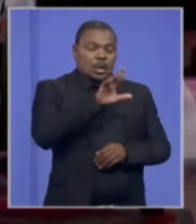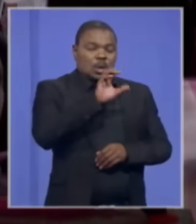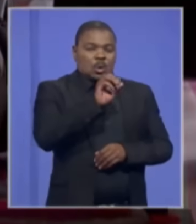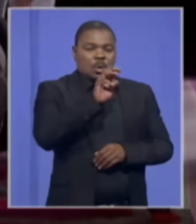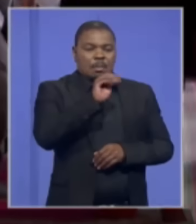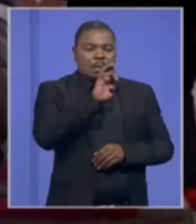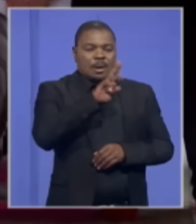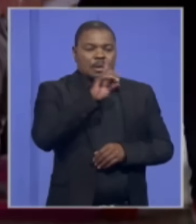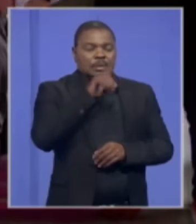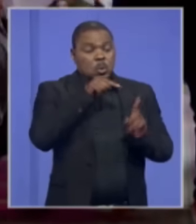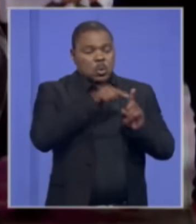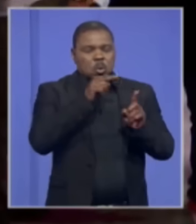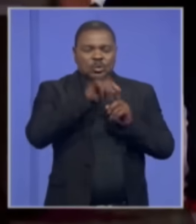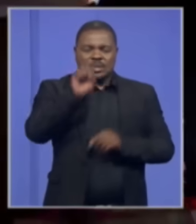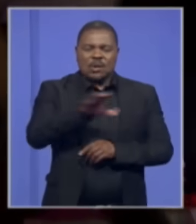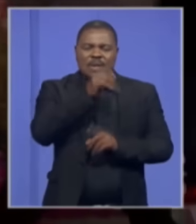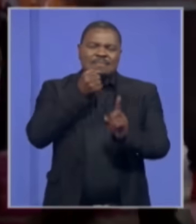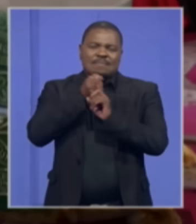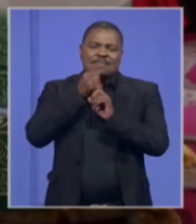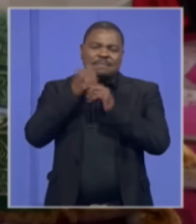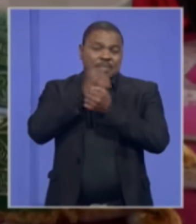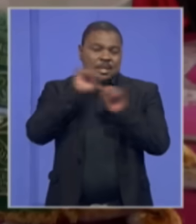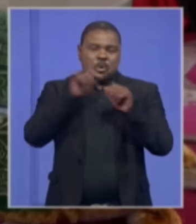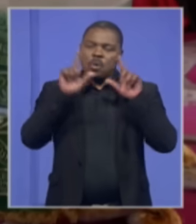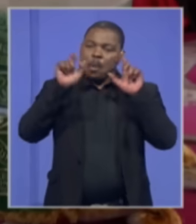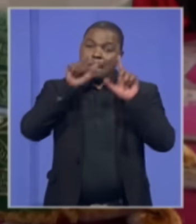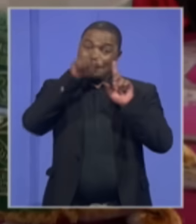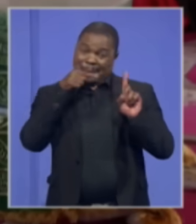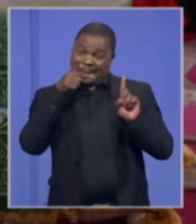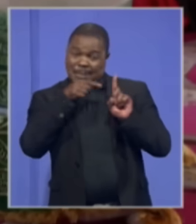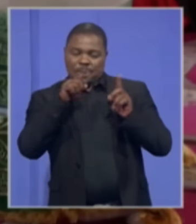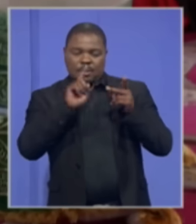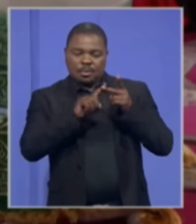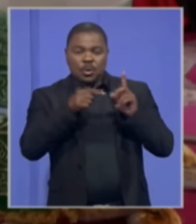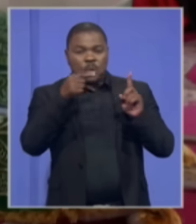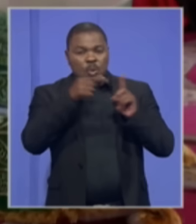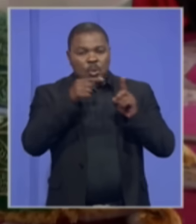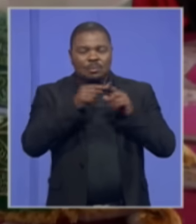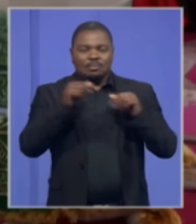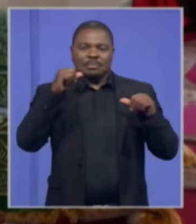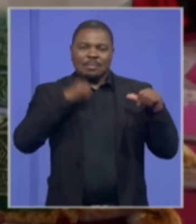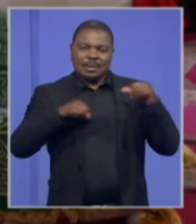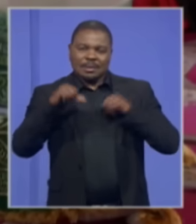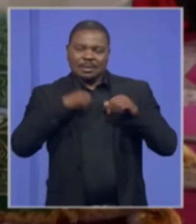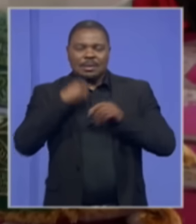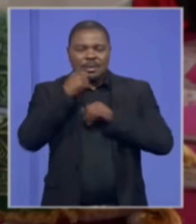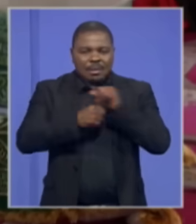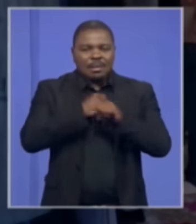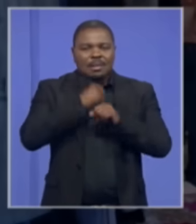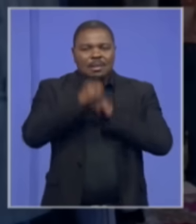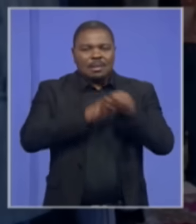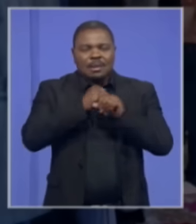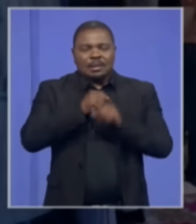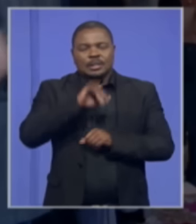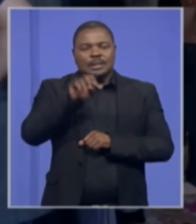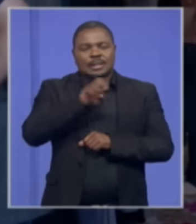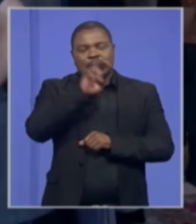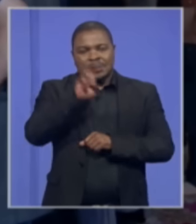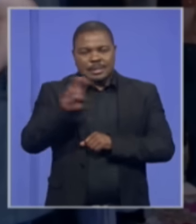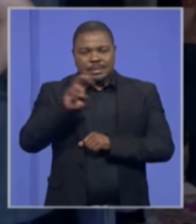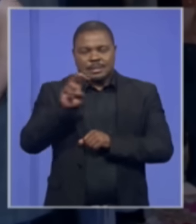Borwa ya neng a tumme ka ho nka ditshwantsho ebile hape e le mothei wa mokete wa boithabiso wa selemo le selemo wa mmino wa jazz wa Cape